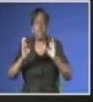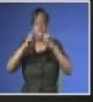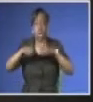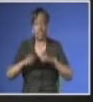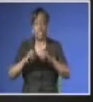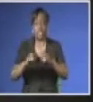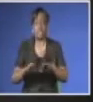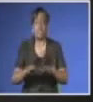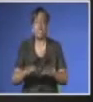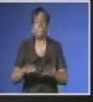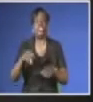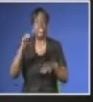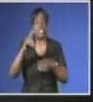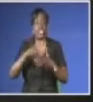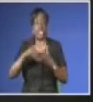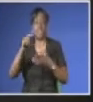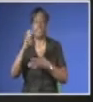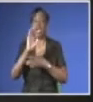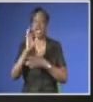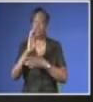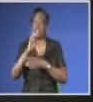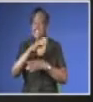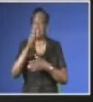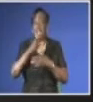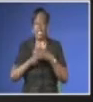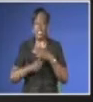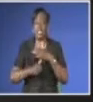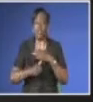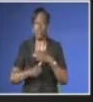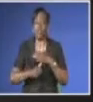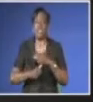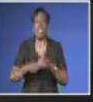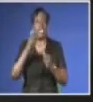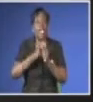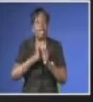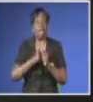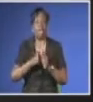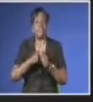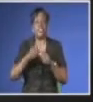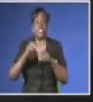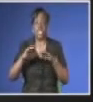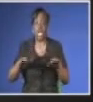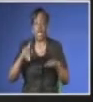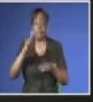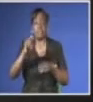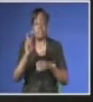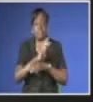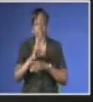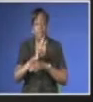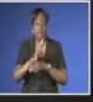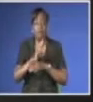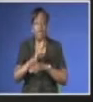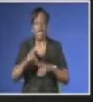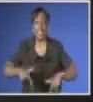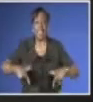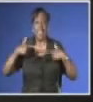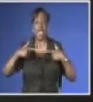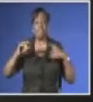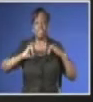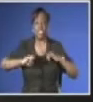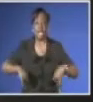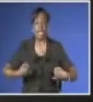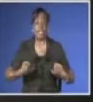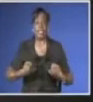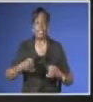and undertow. Police are also encouraging every child to wear proper fitting life jackets when on a boat or near water. And also,